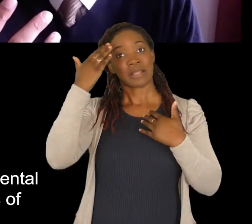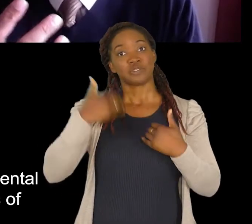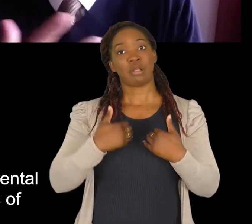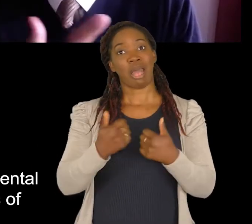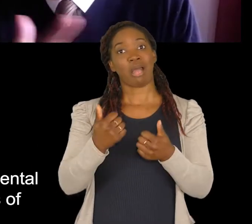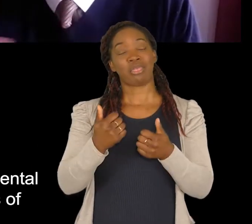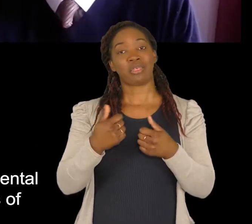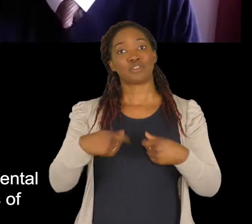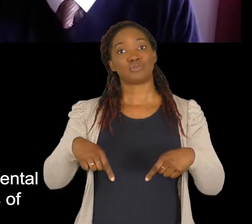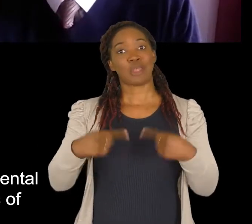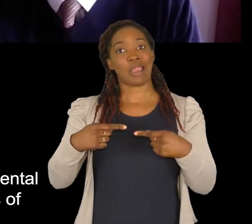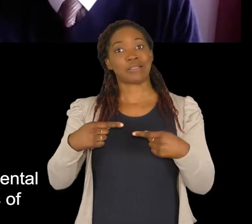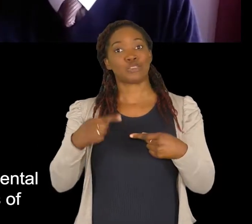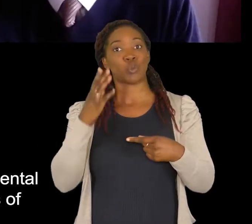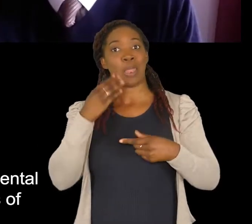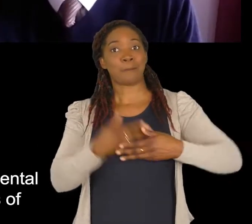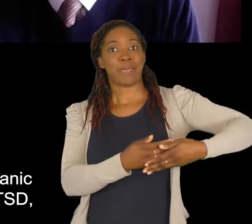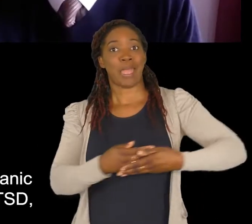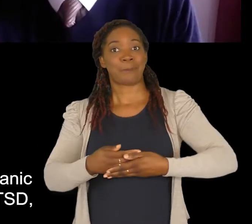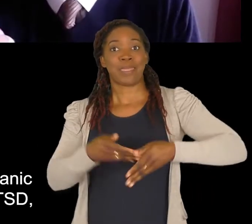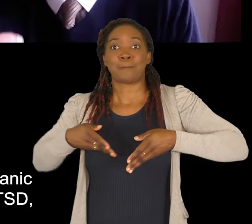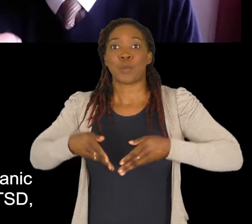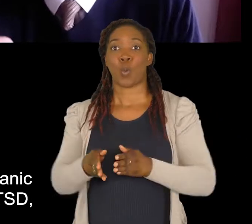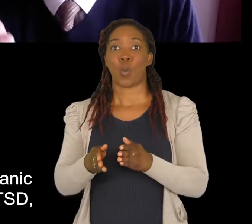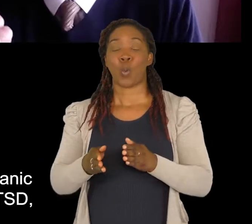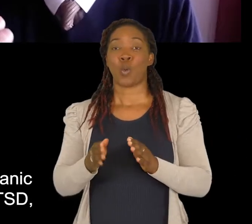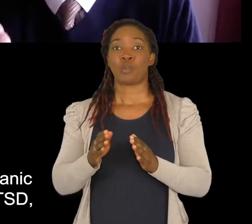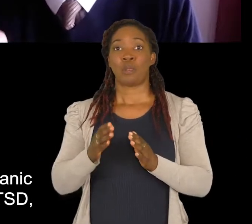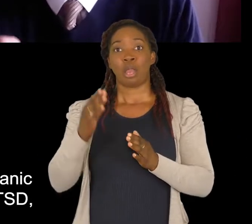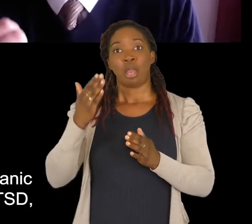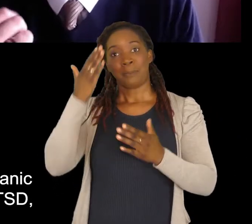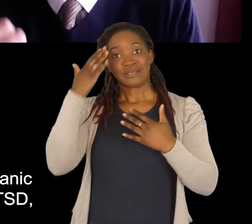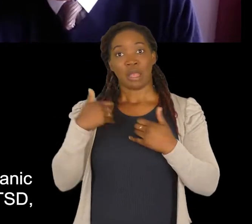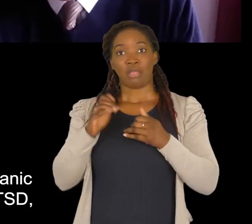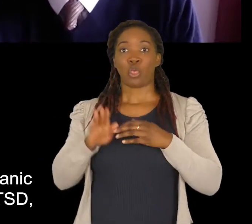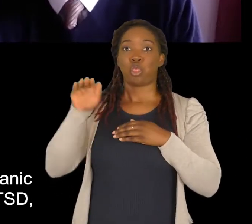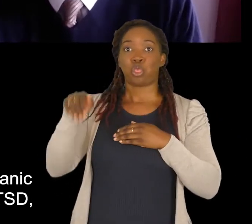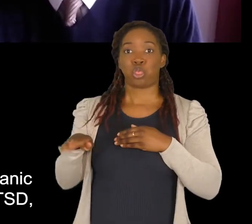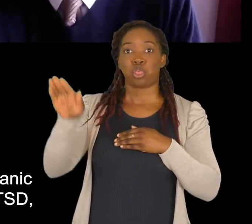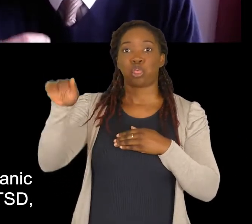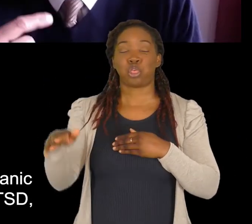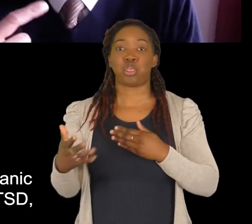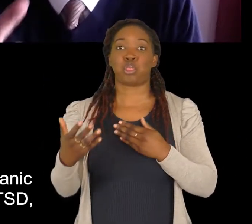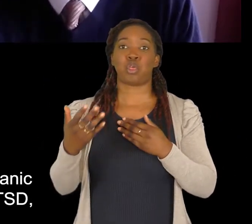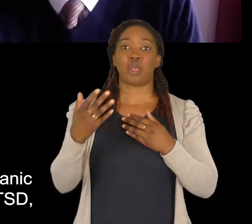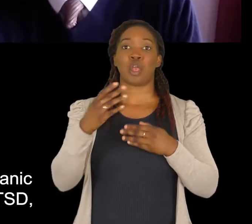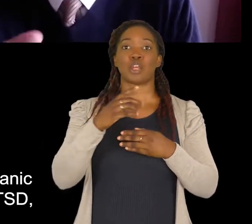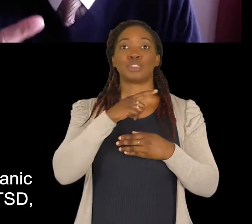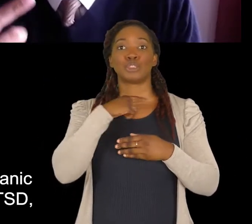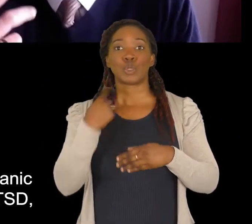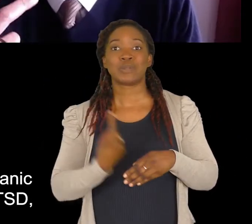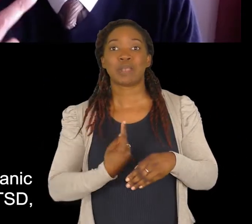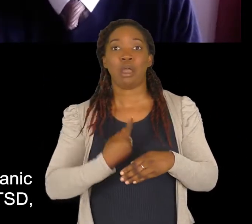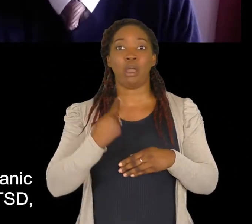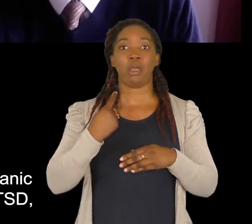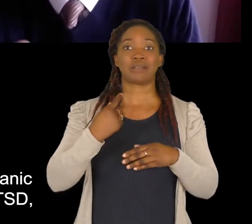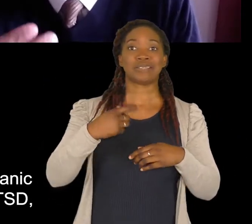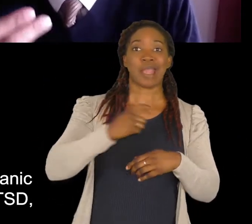health challenges during the first few years of Ishan's birth. You know, whether that was suicidal thoughts, panic